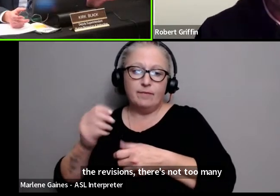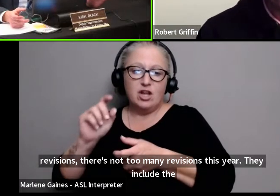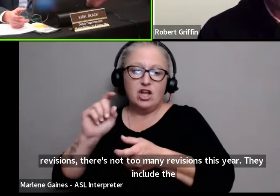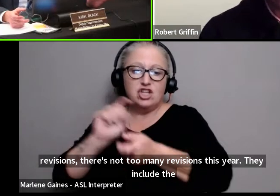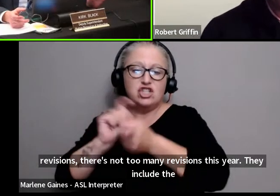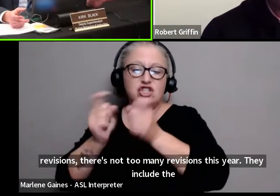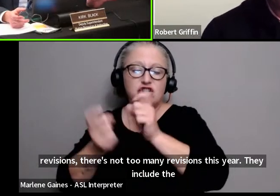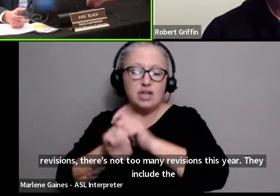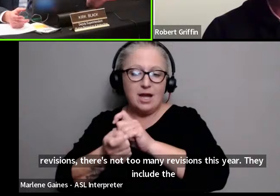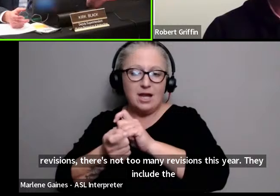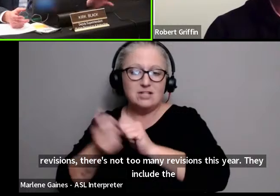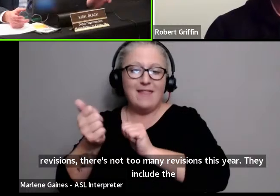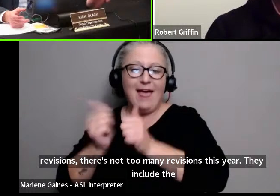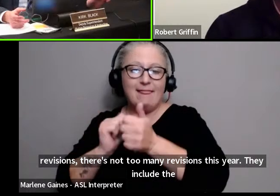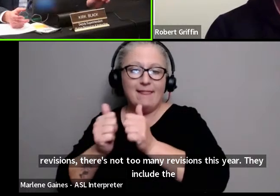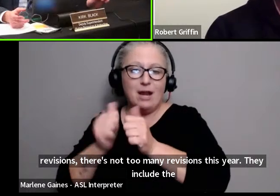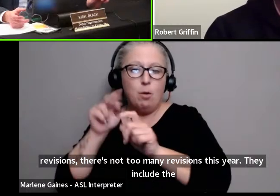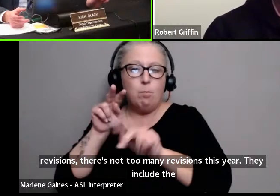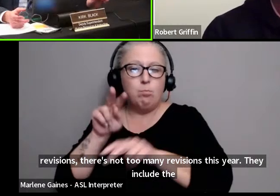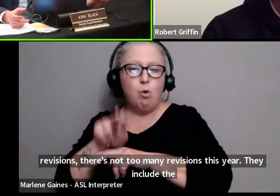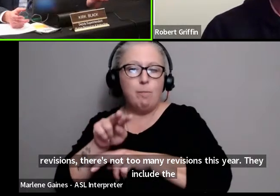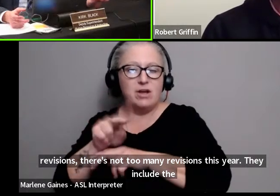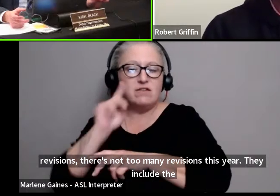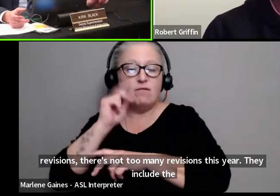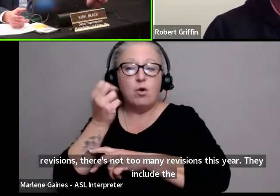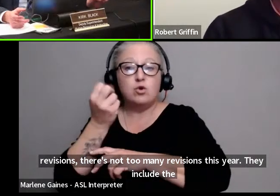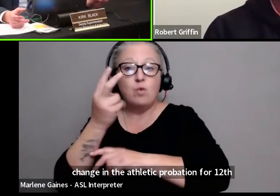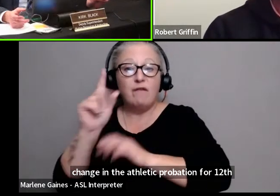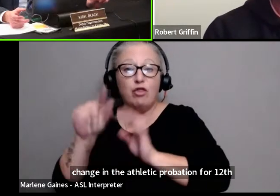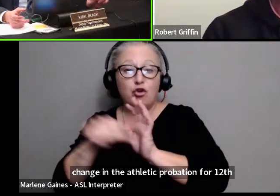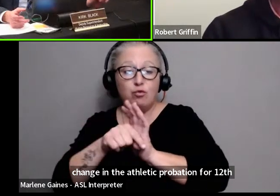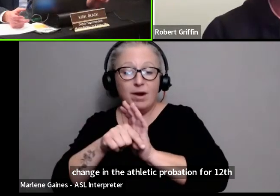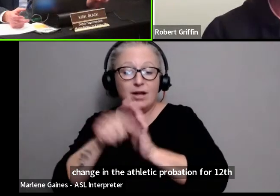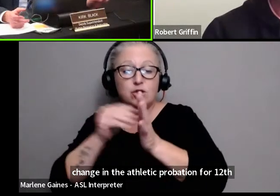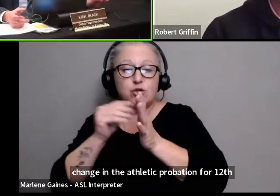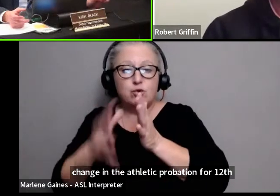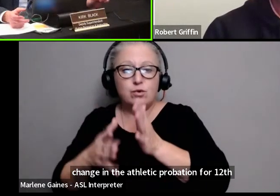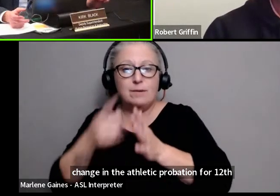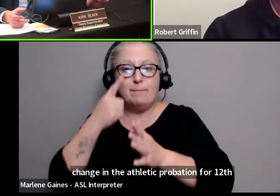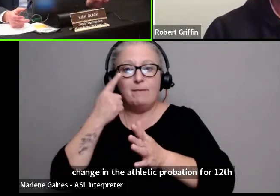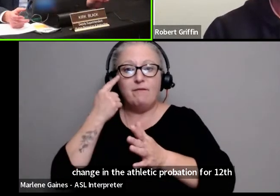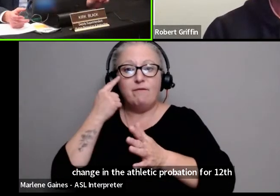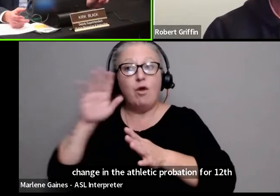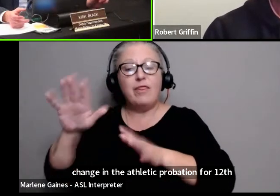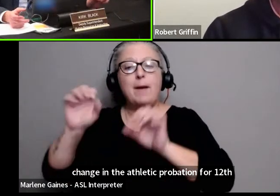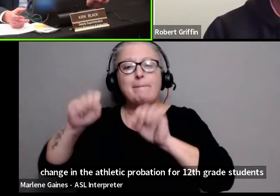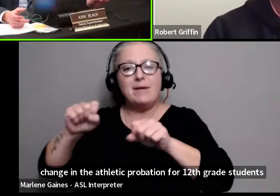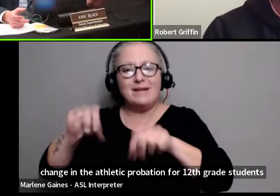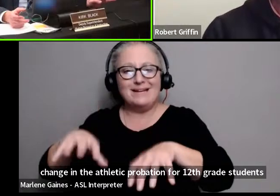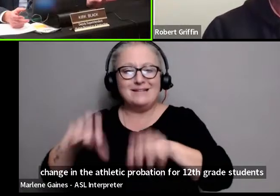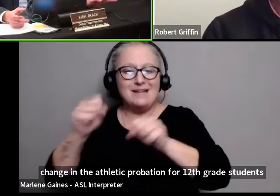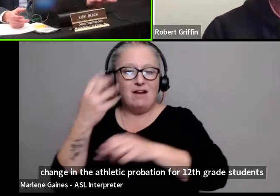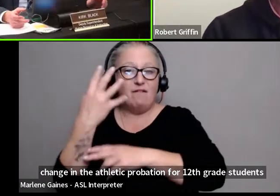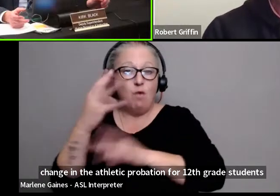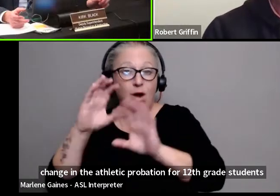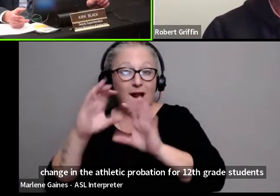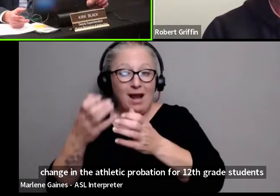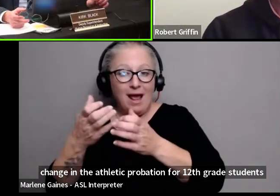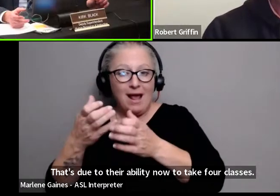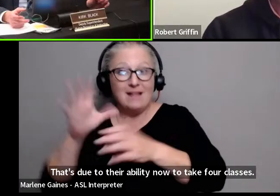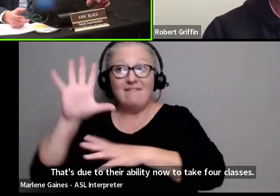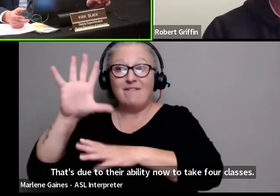change in the athletic probation for 12th grade students. That's due to their ability now to take 4 classes down from